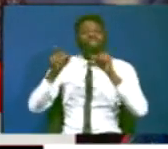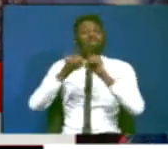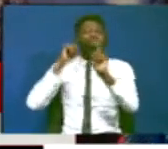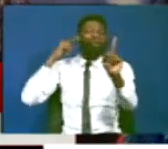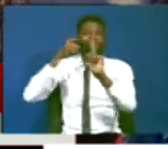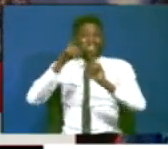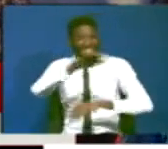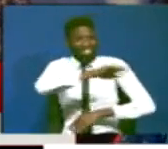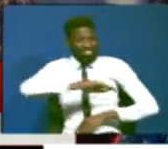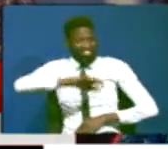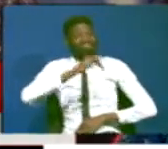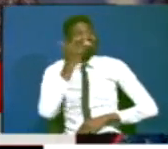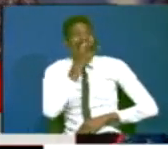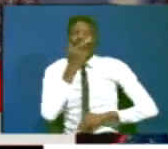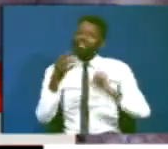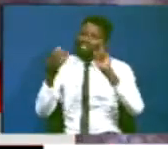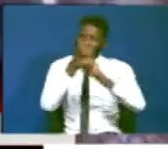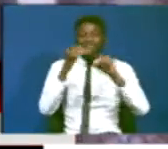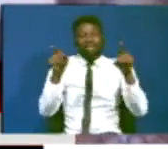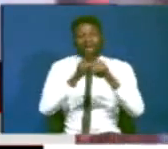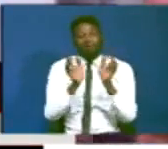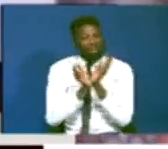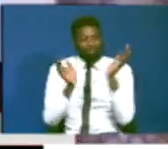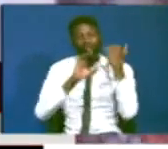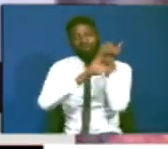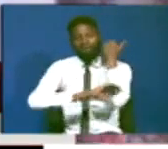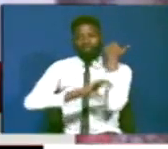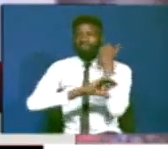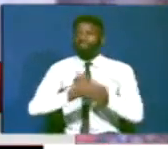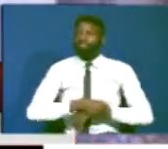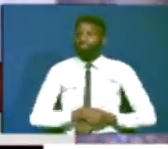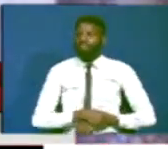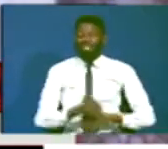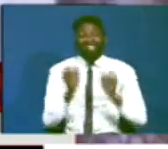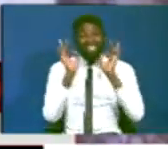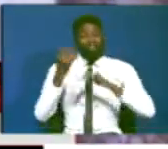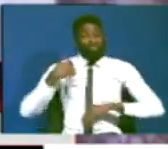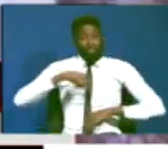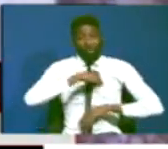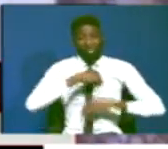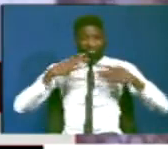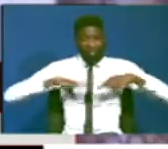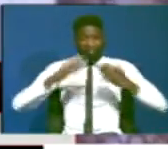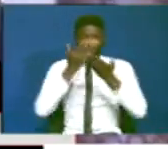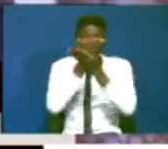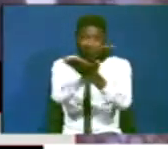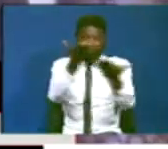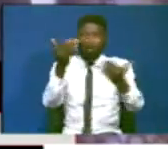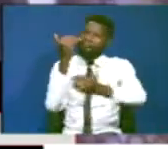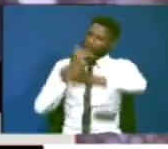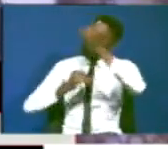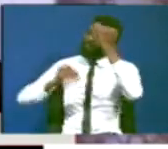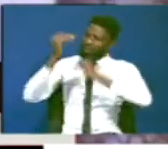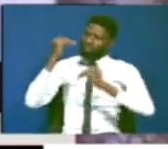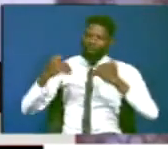region and the country as a whole. If we have got professionals who are truly aligned to